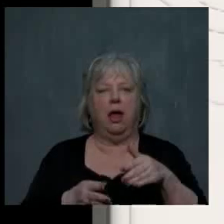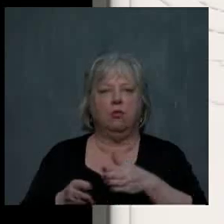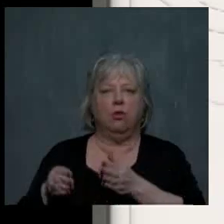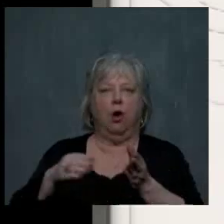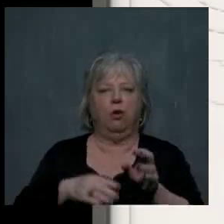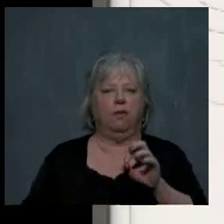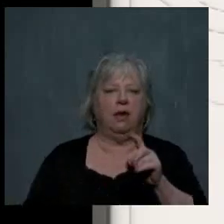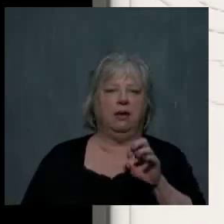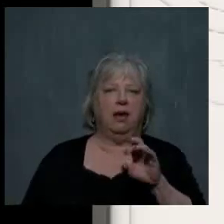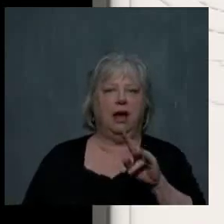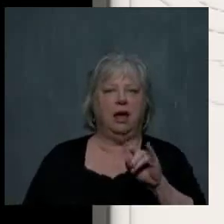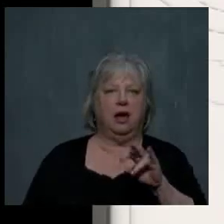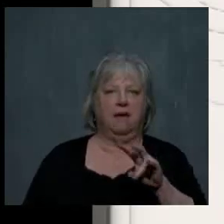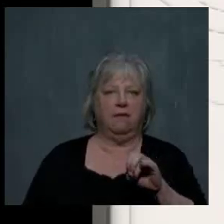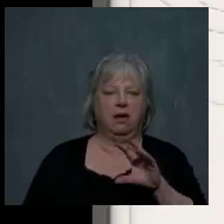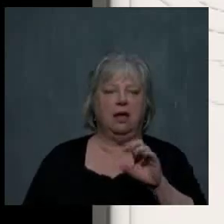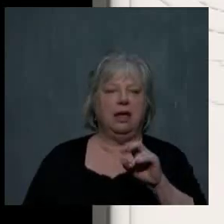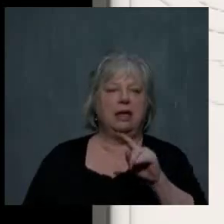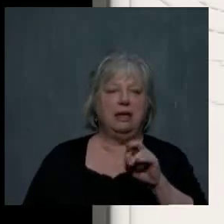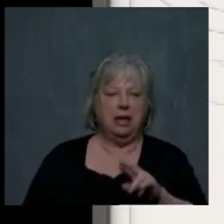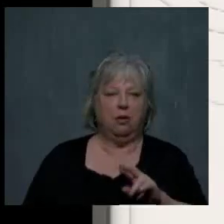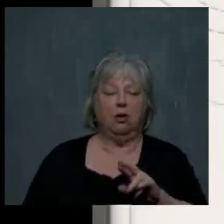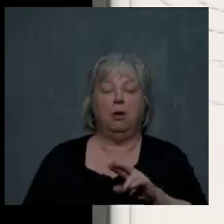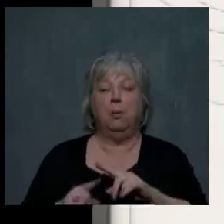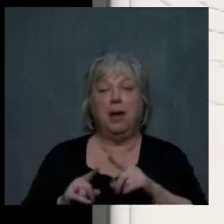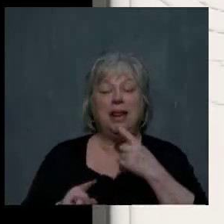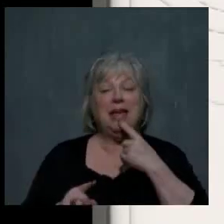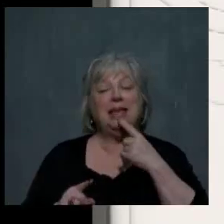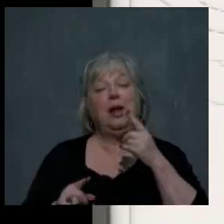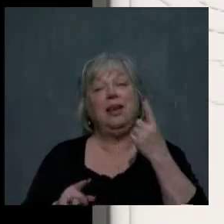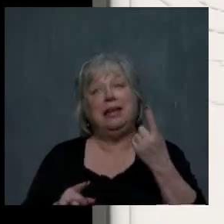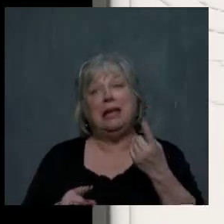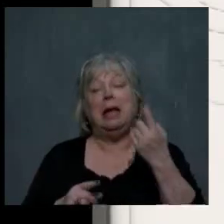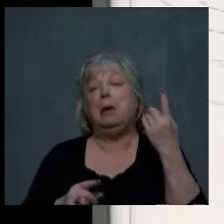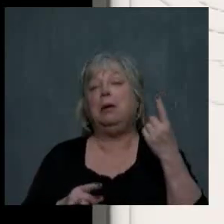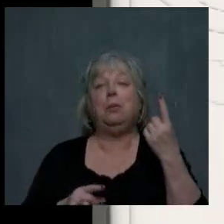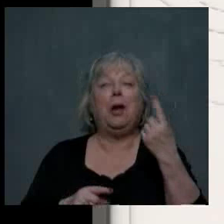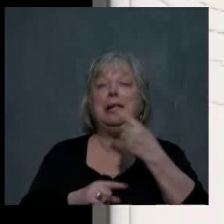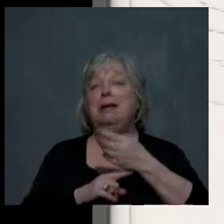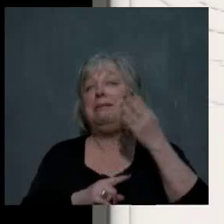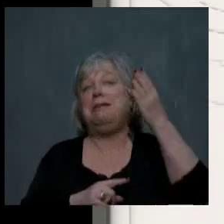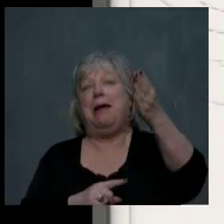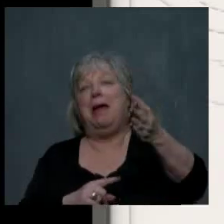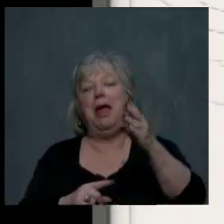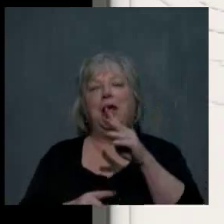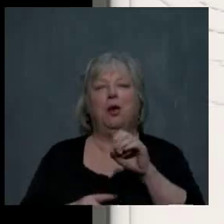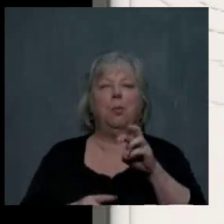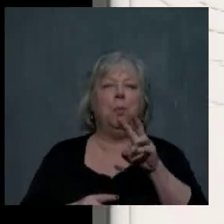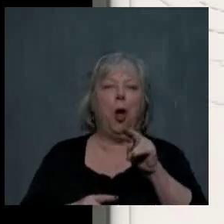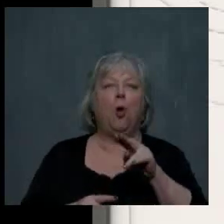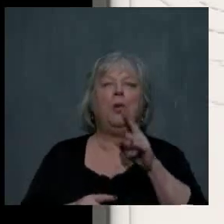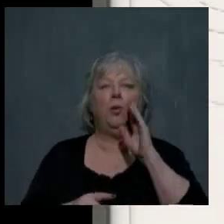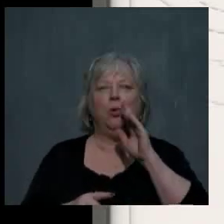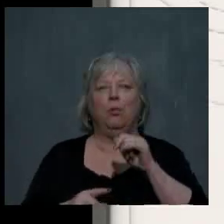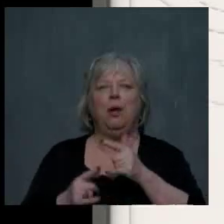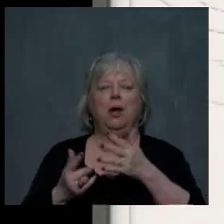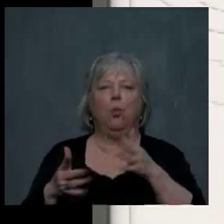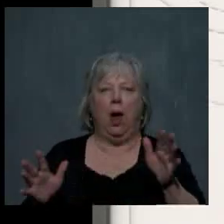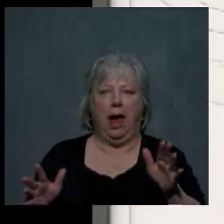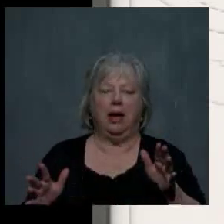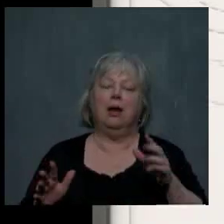plat a provision that someday Bowman Road would be widened, and this was anticipated many, many years